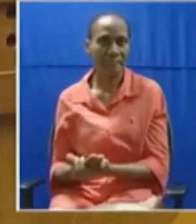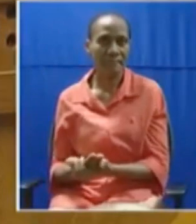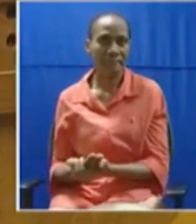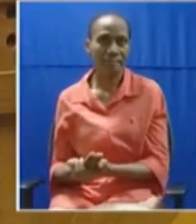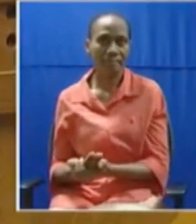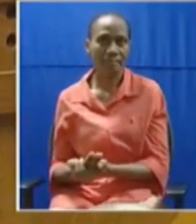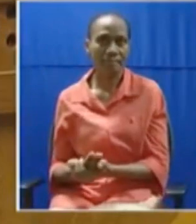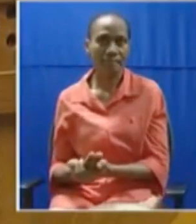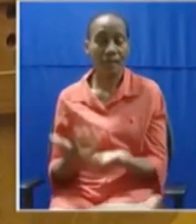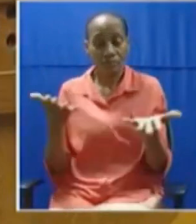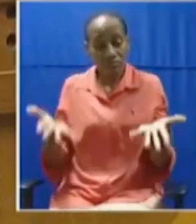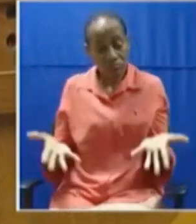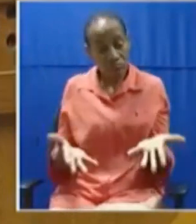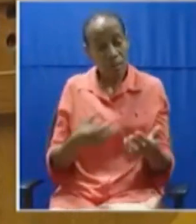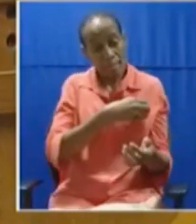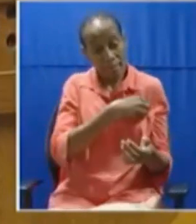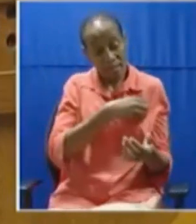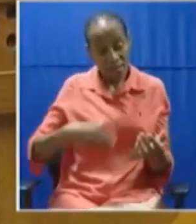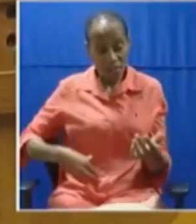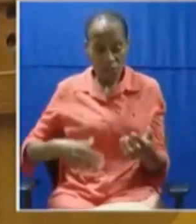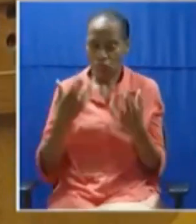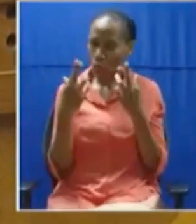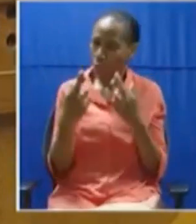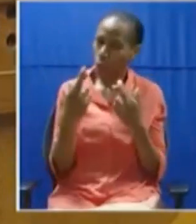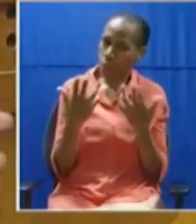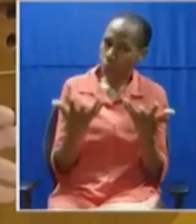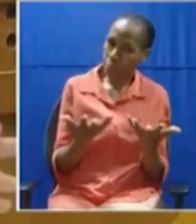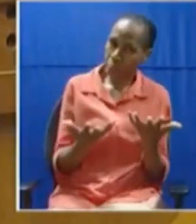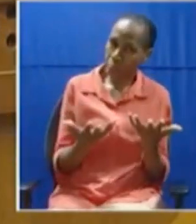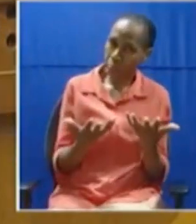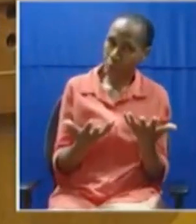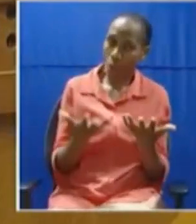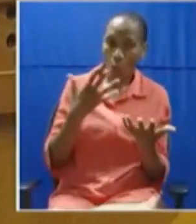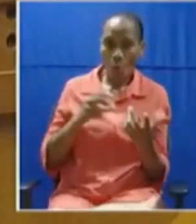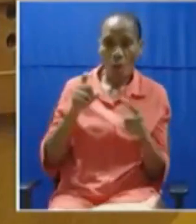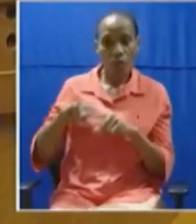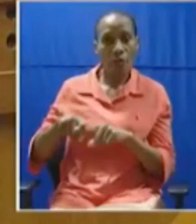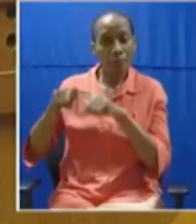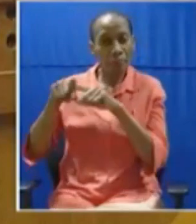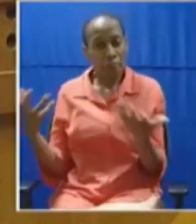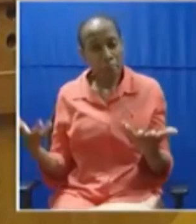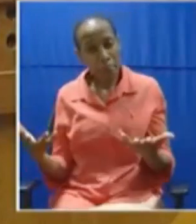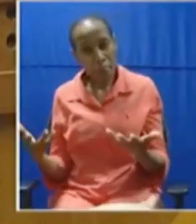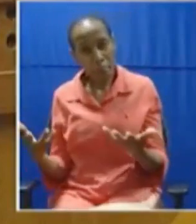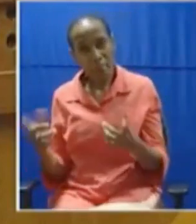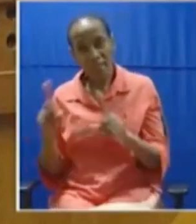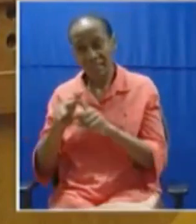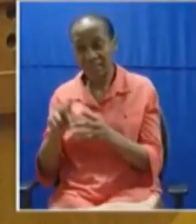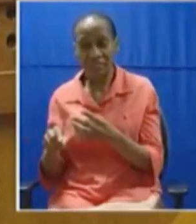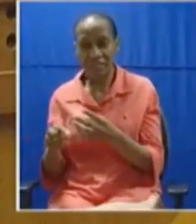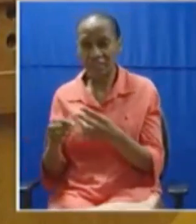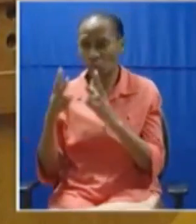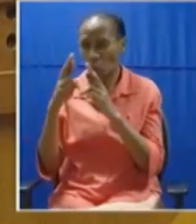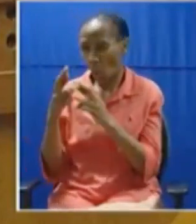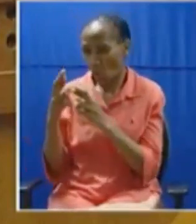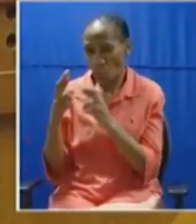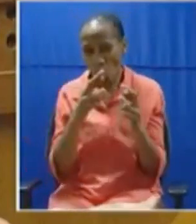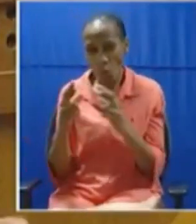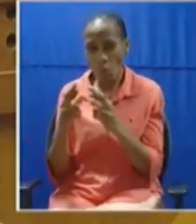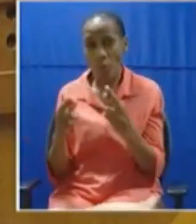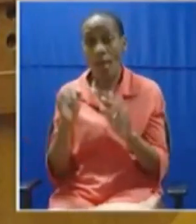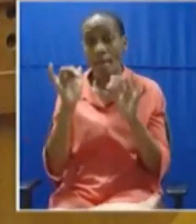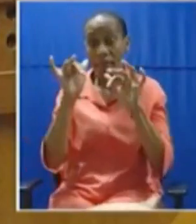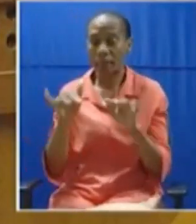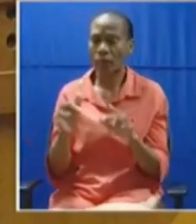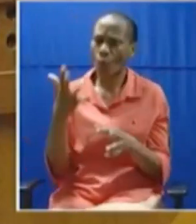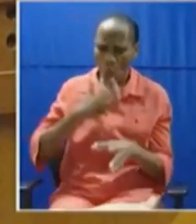So while the president may wish for suspension of disbelief, voters are looking for hope in action.